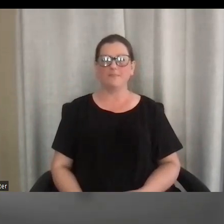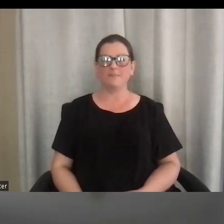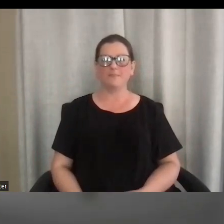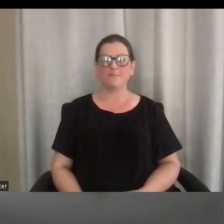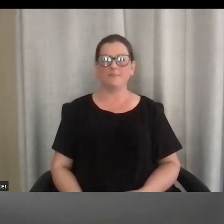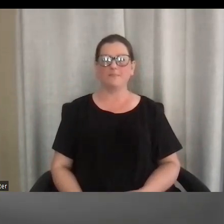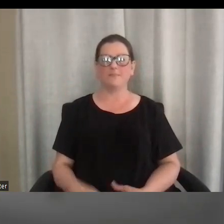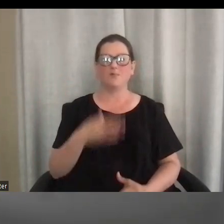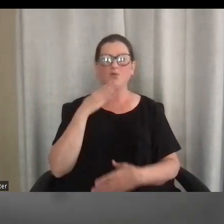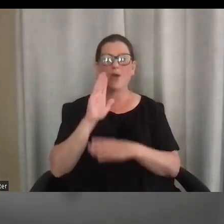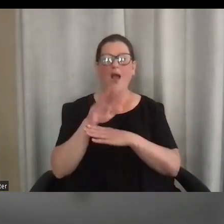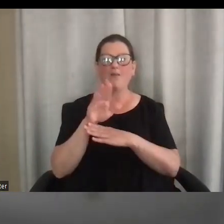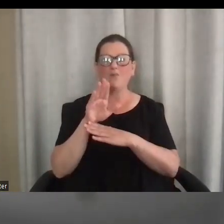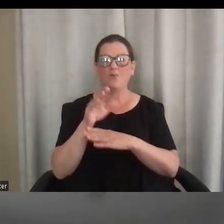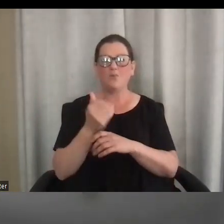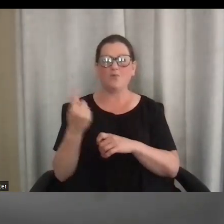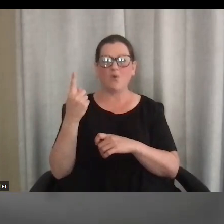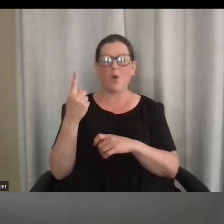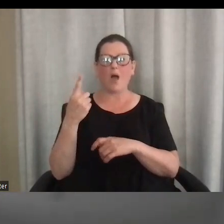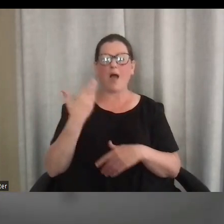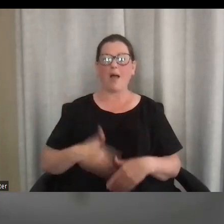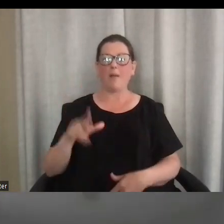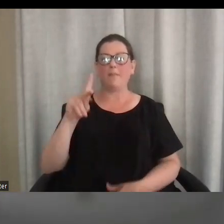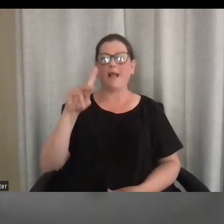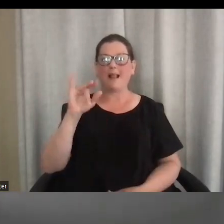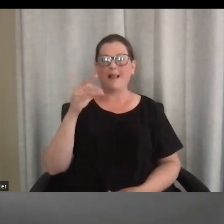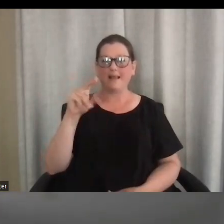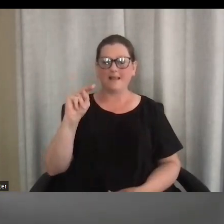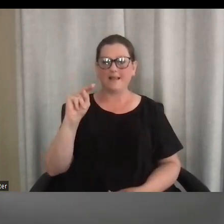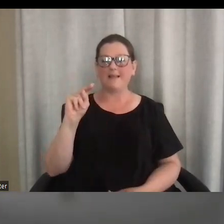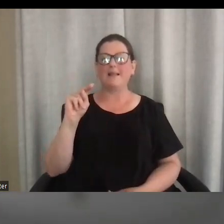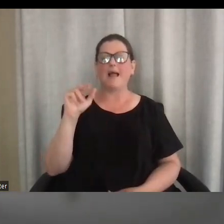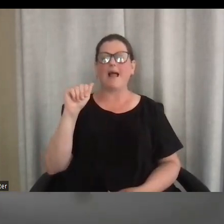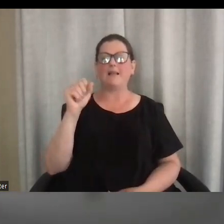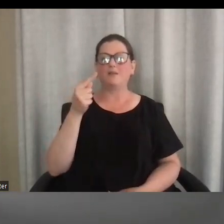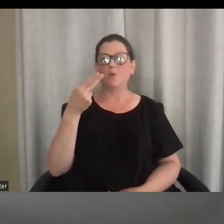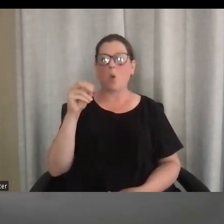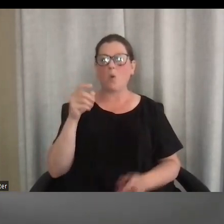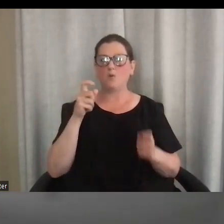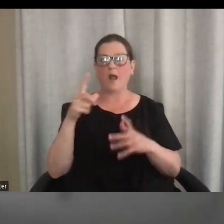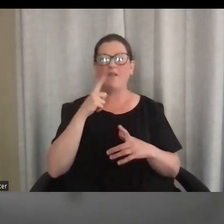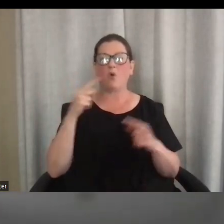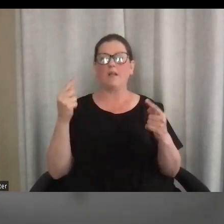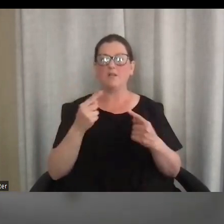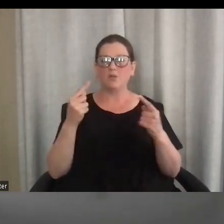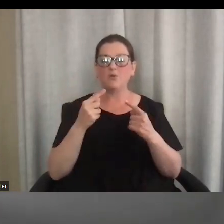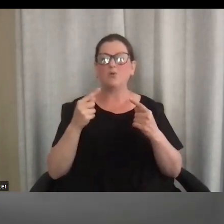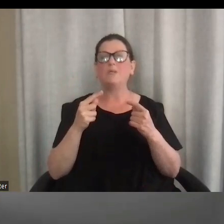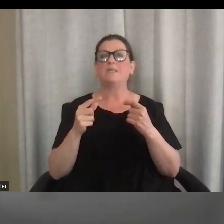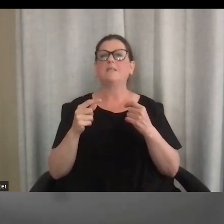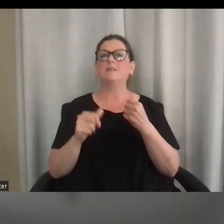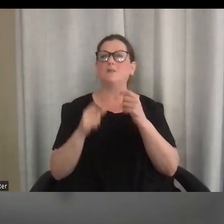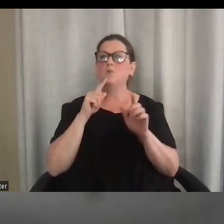Good afternoon, everyone. I am Caitlin Langhorne-Griffith, ASTO's Director of Injury, Suicide, and Violence